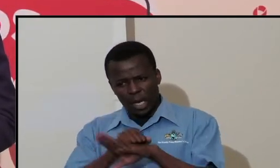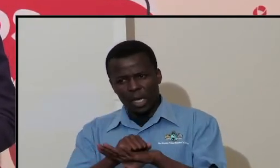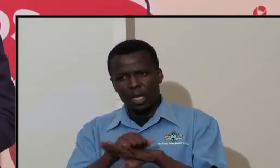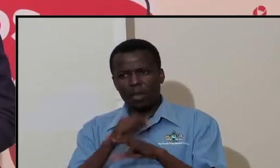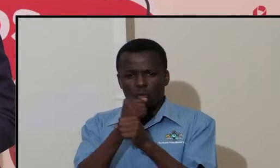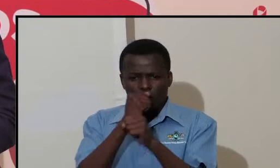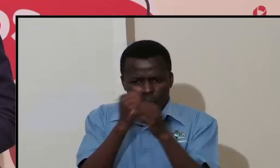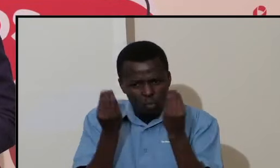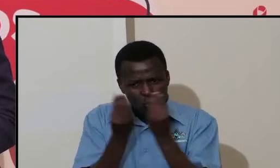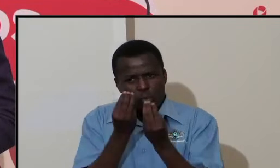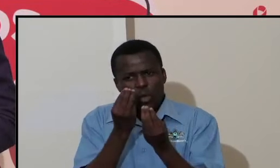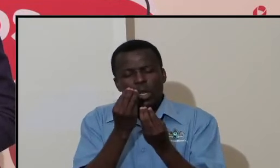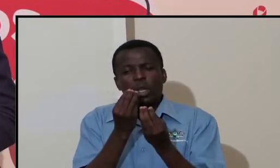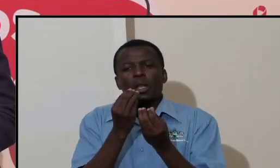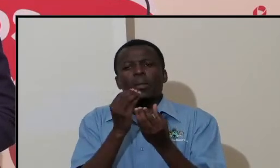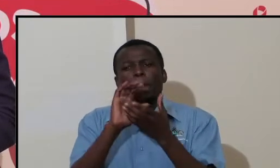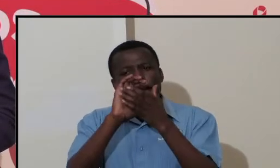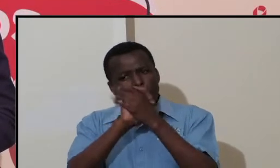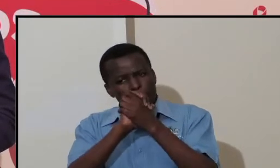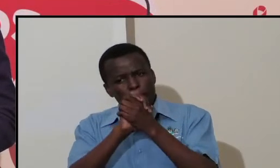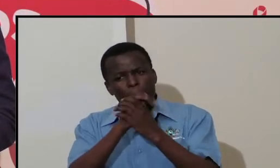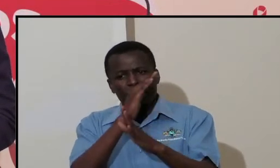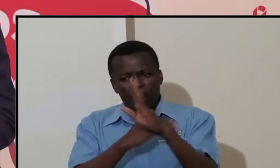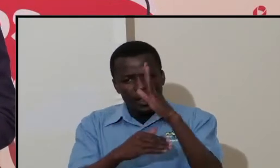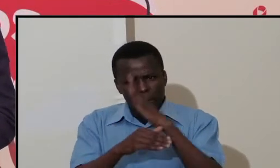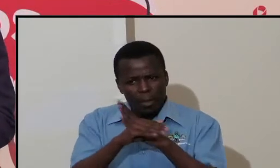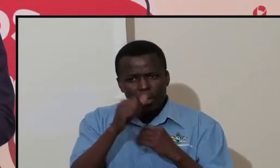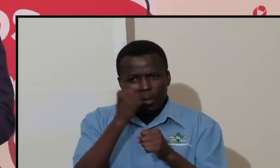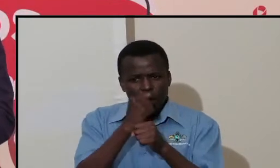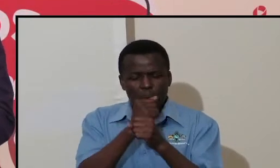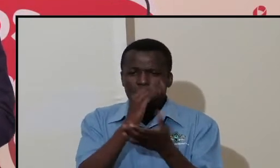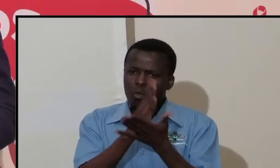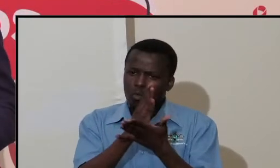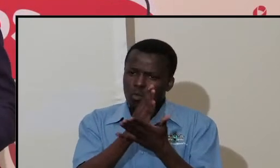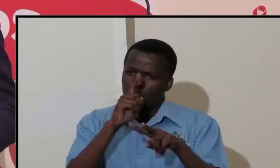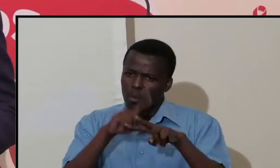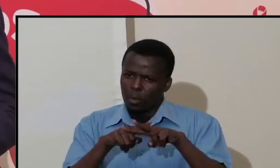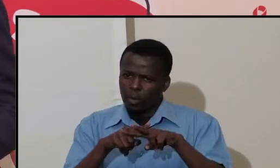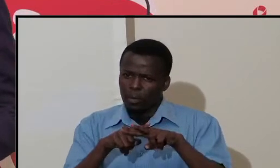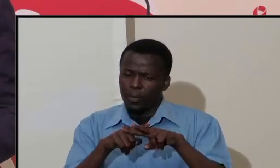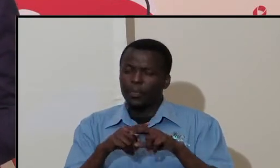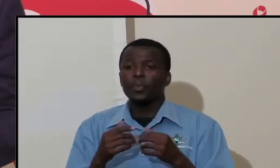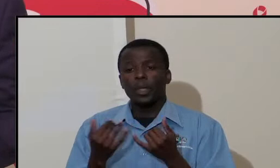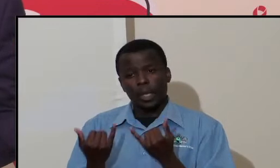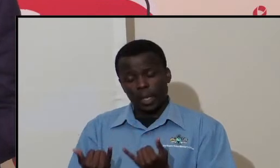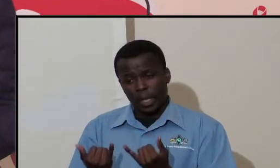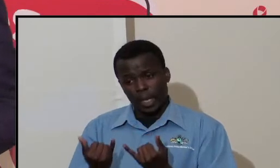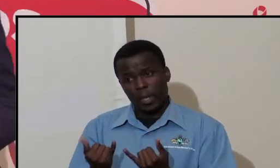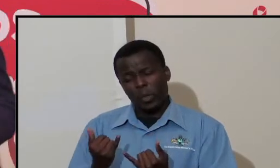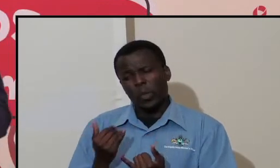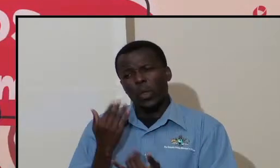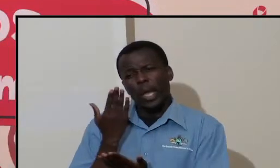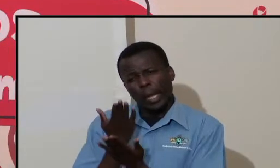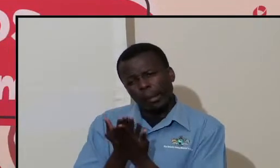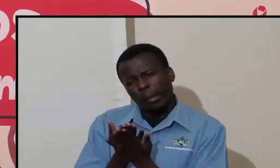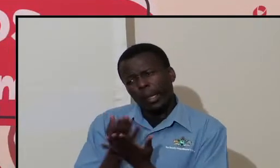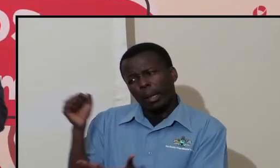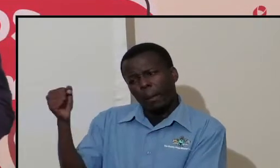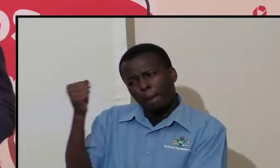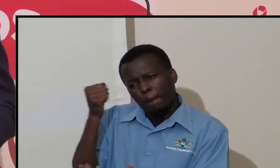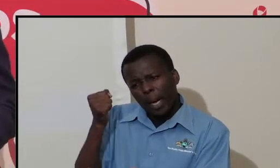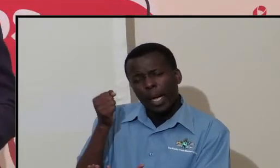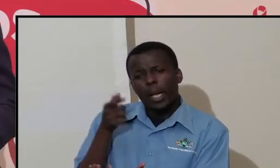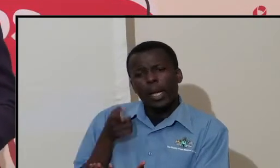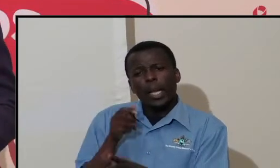our best, if resources are placed at our disposal, that we will do our